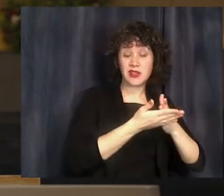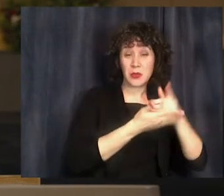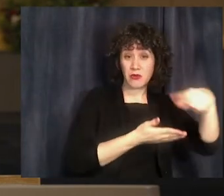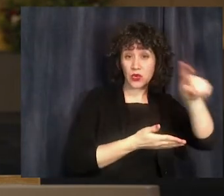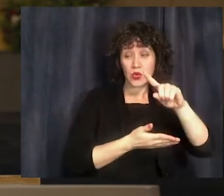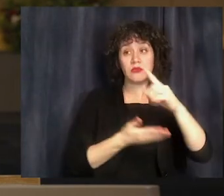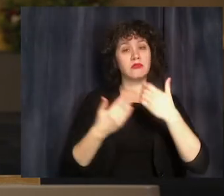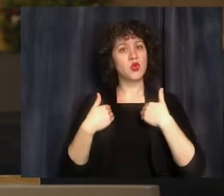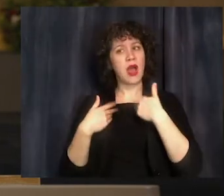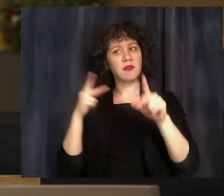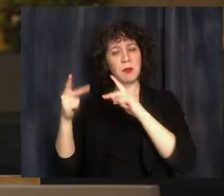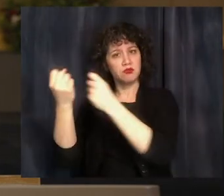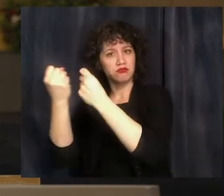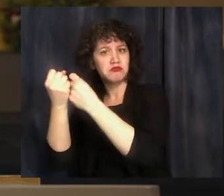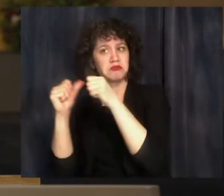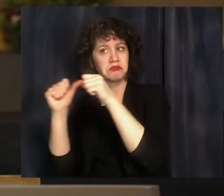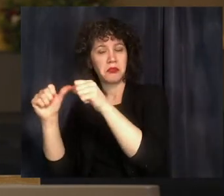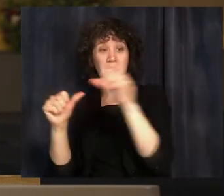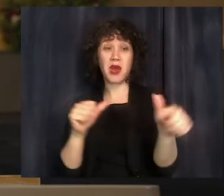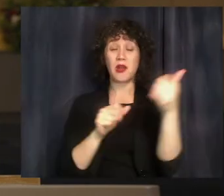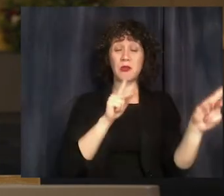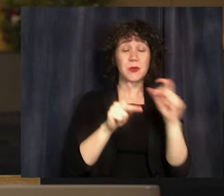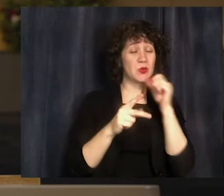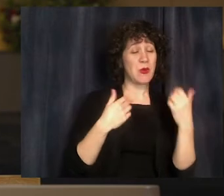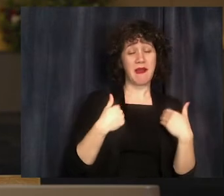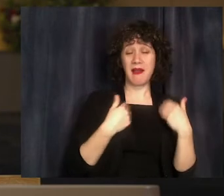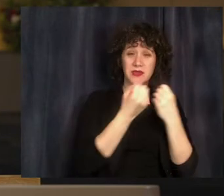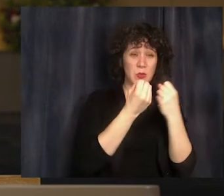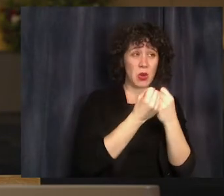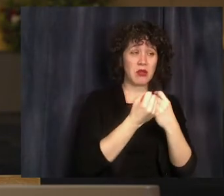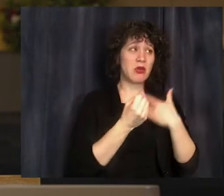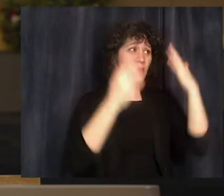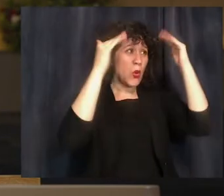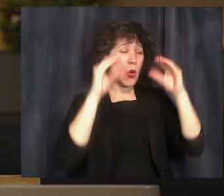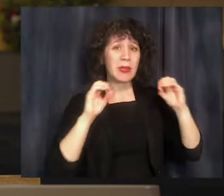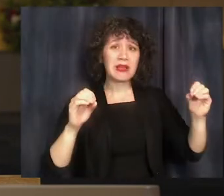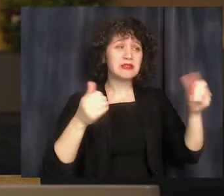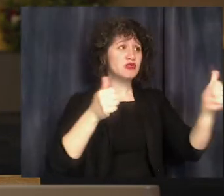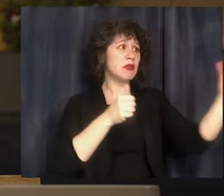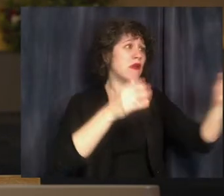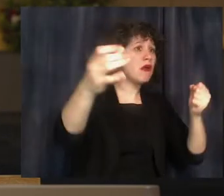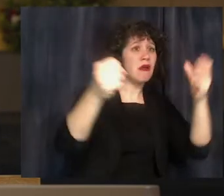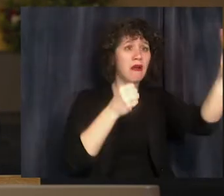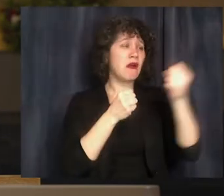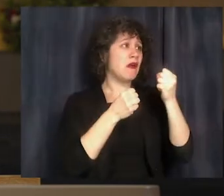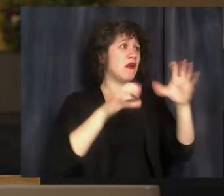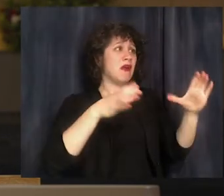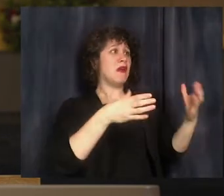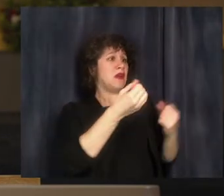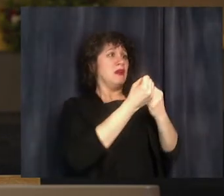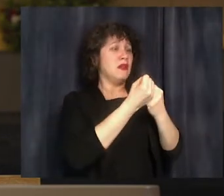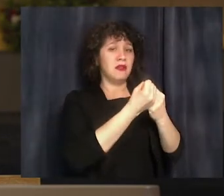lives who do support you and your ambitions, but for others, it may feel hopeless trying to establish a network of people who will support you and your